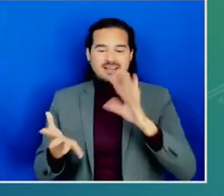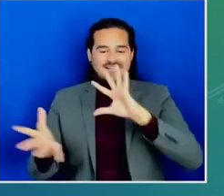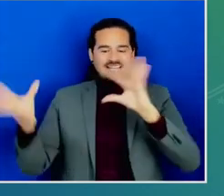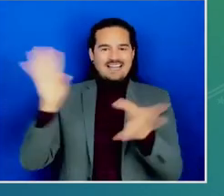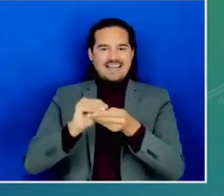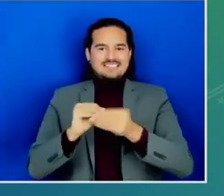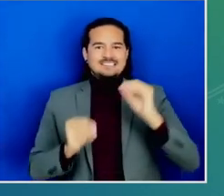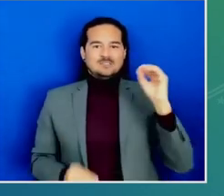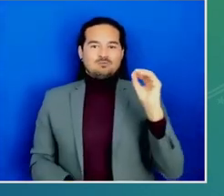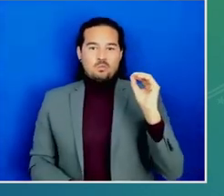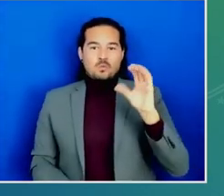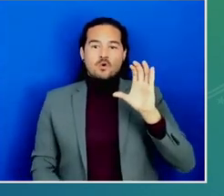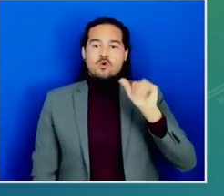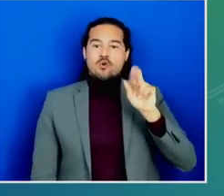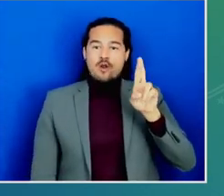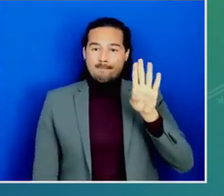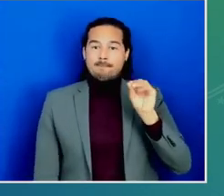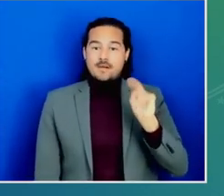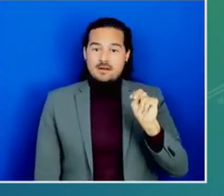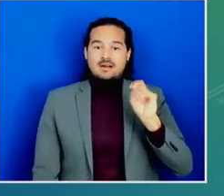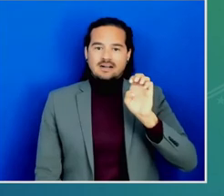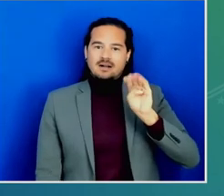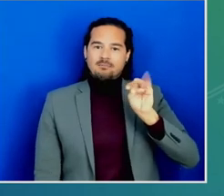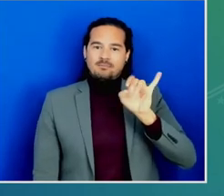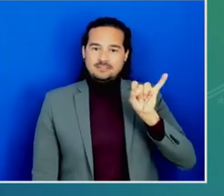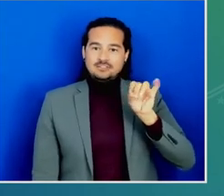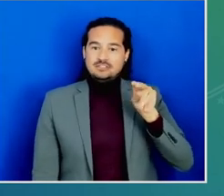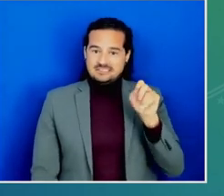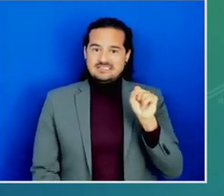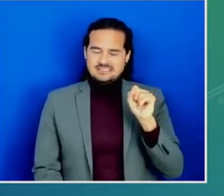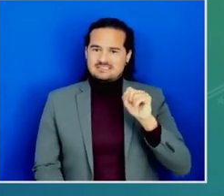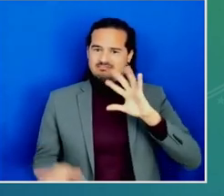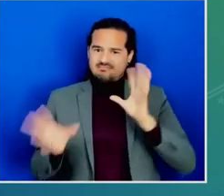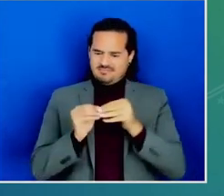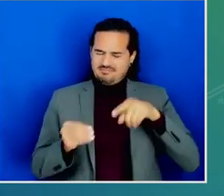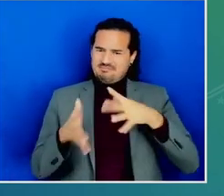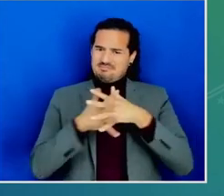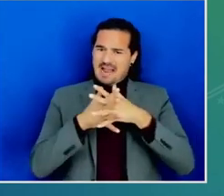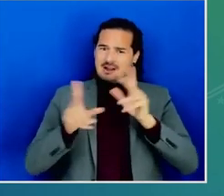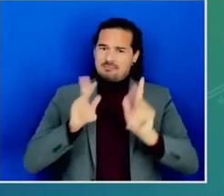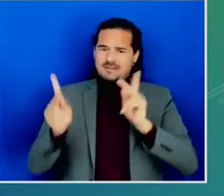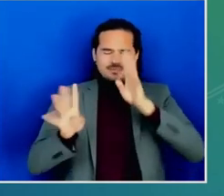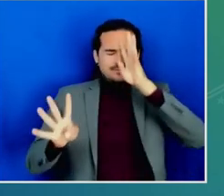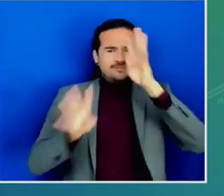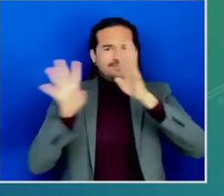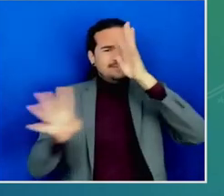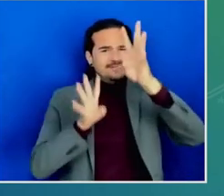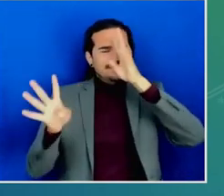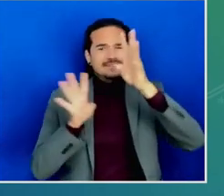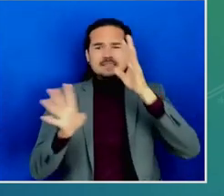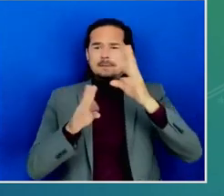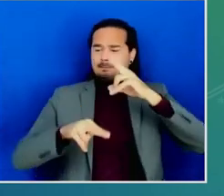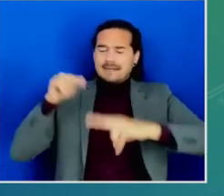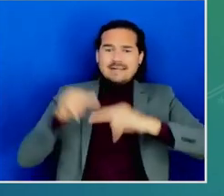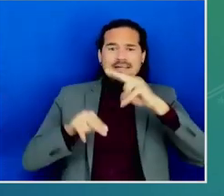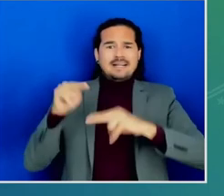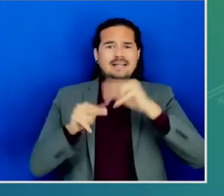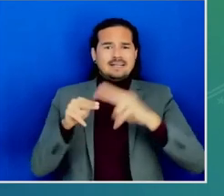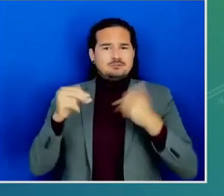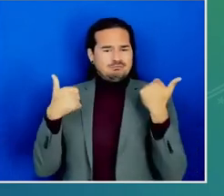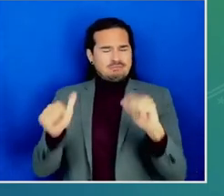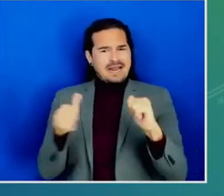farm. And we see small businesses and master electricians designing and installing innovative, energy-conserving buildings